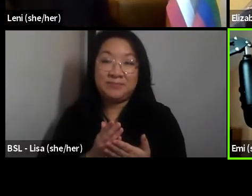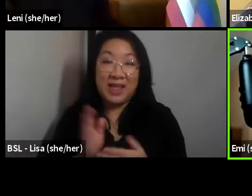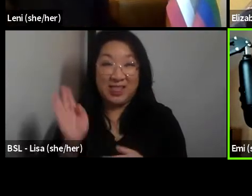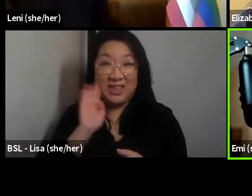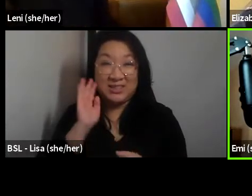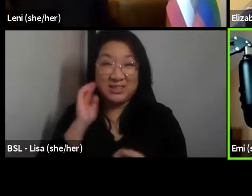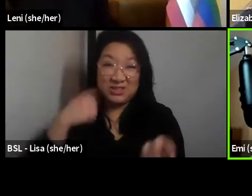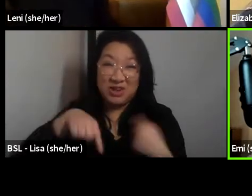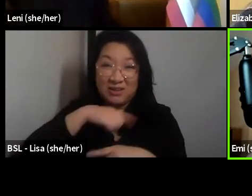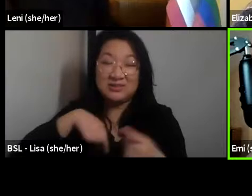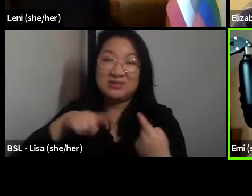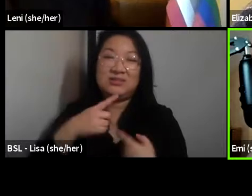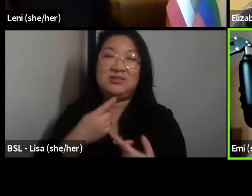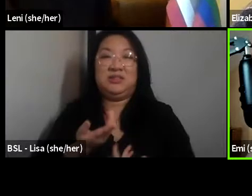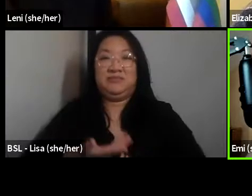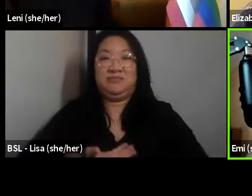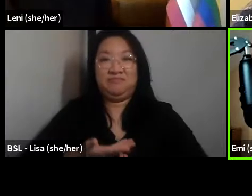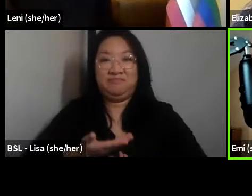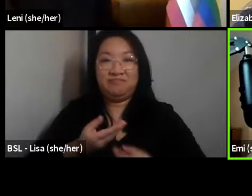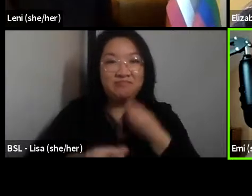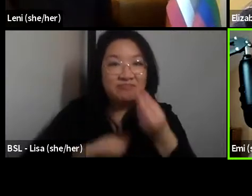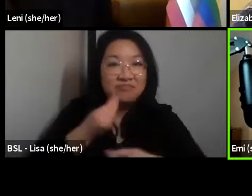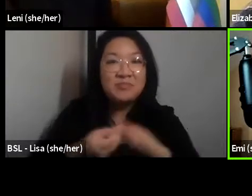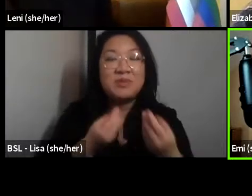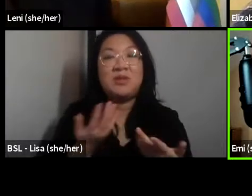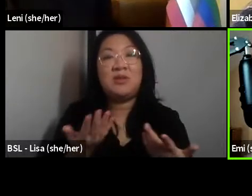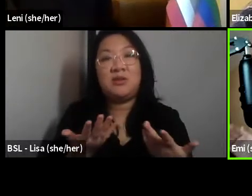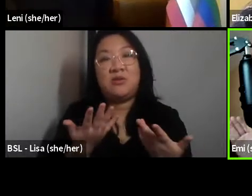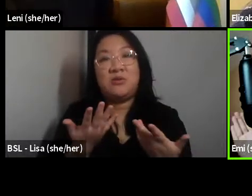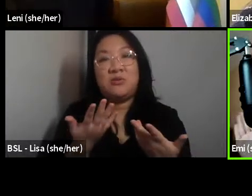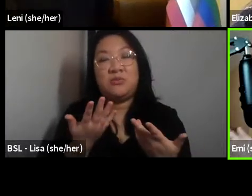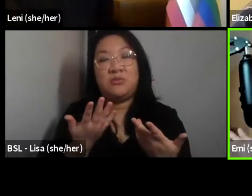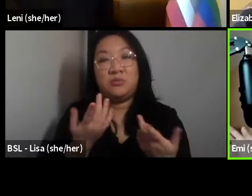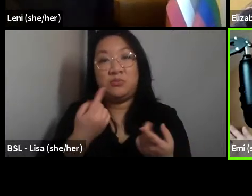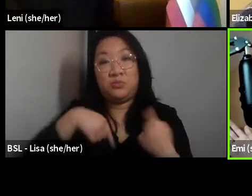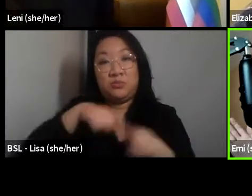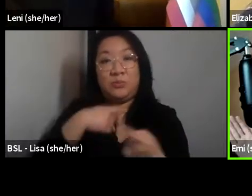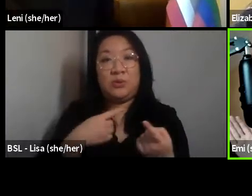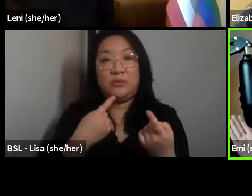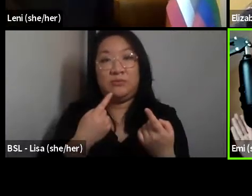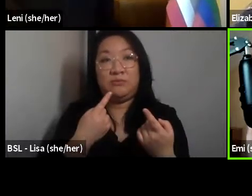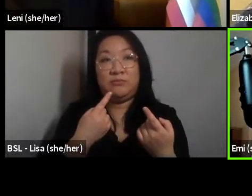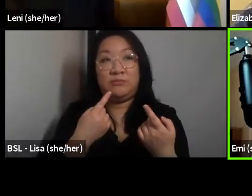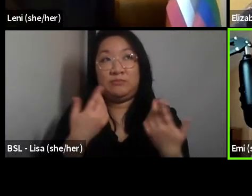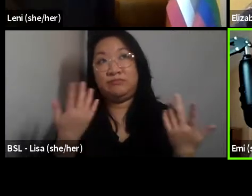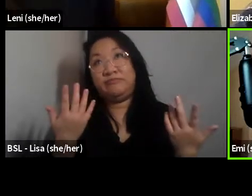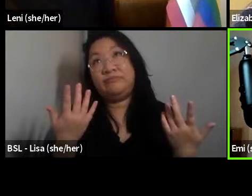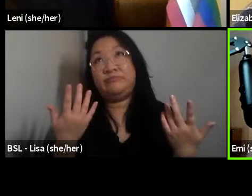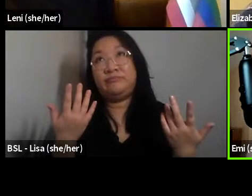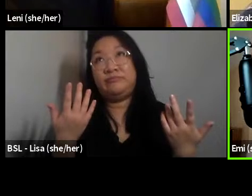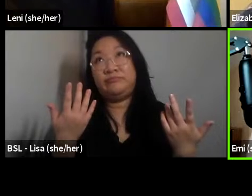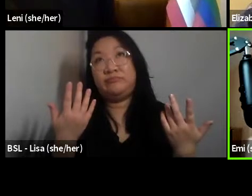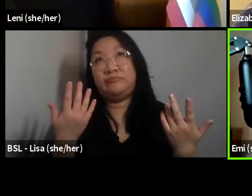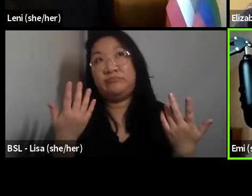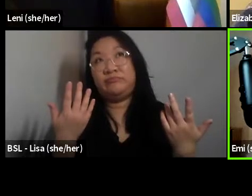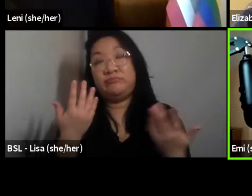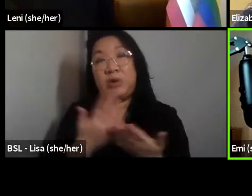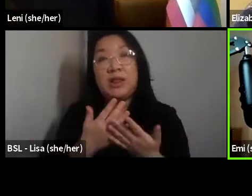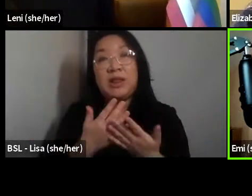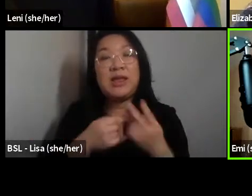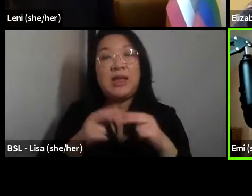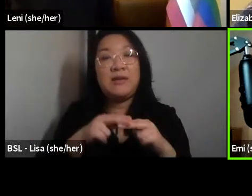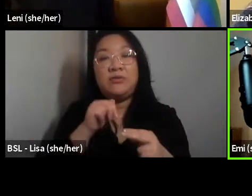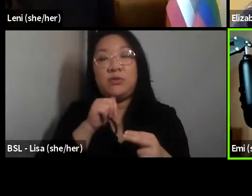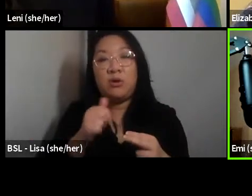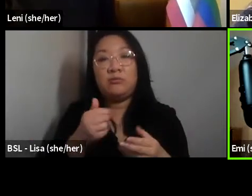about our experience, and we'd already make leaps and bounds if people who were not on the